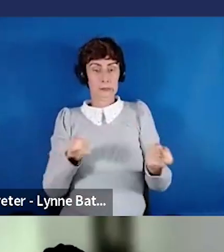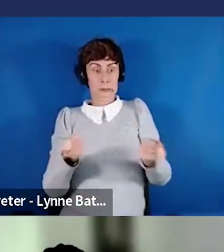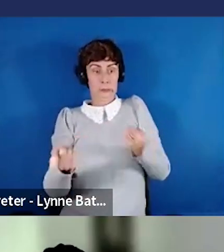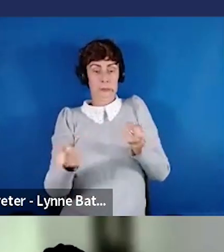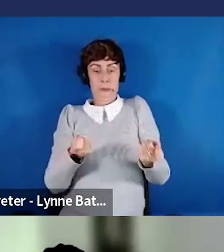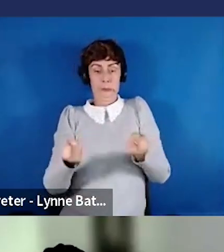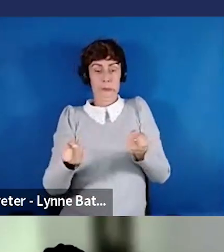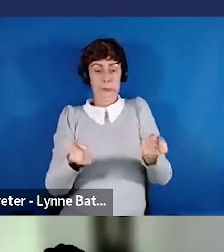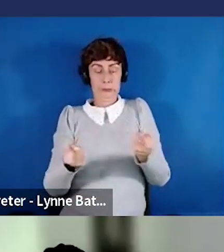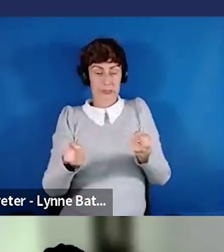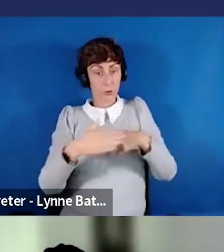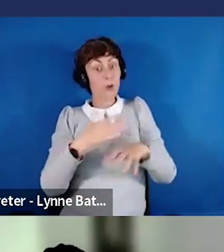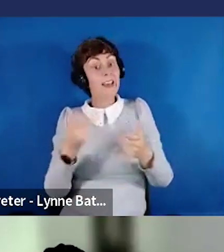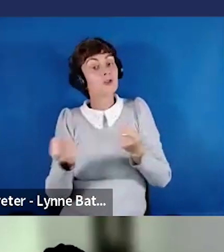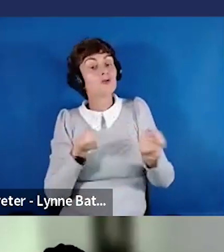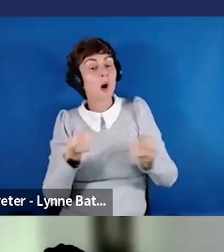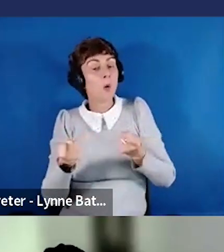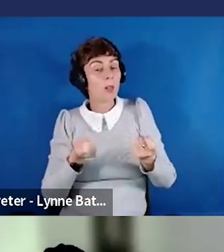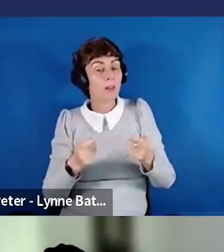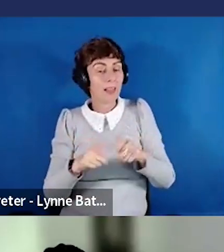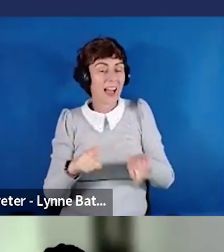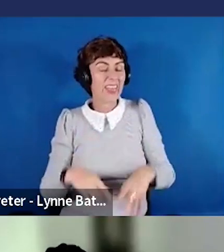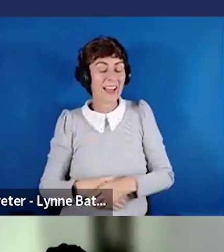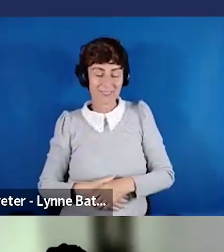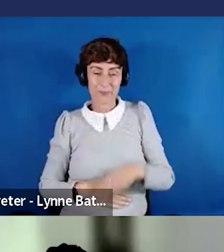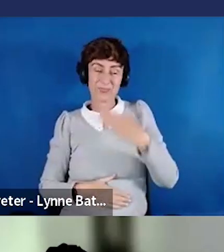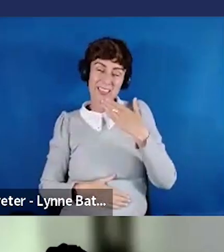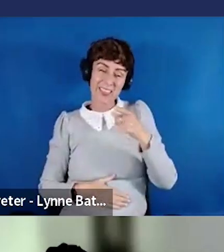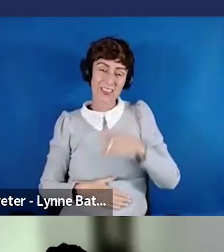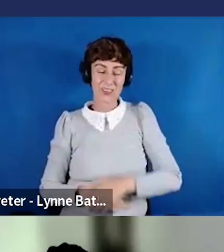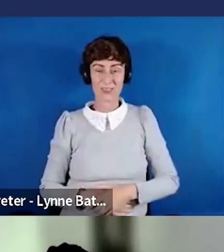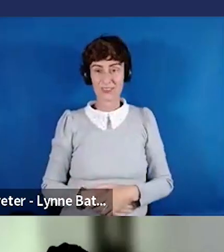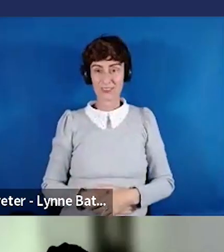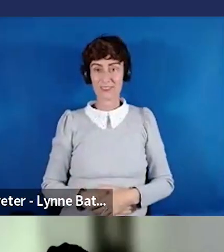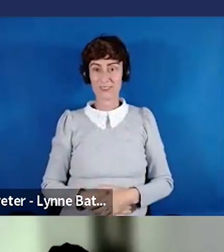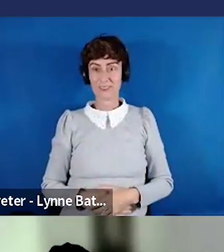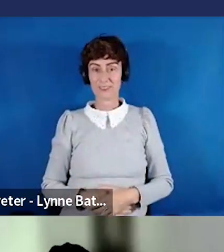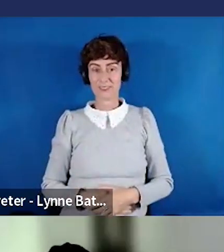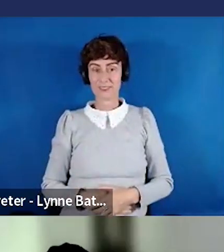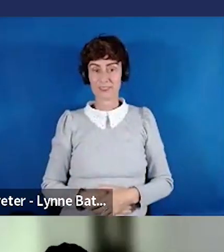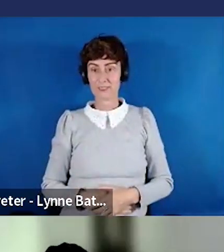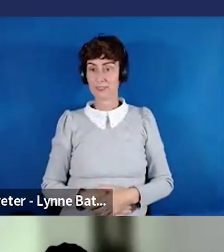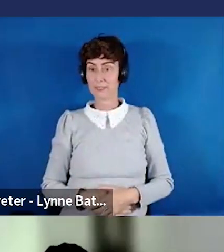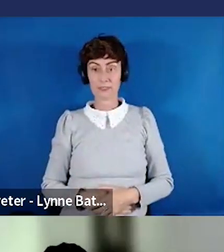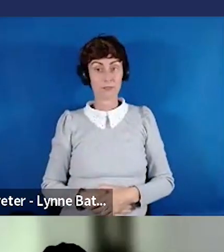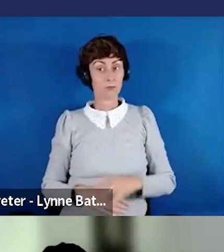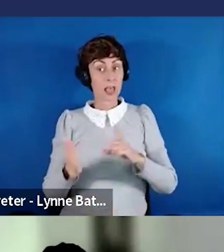reins. So yeah. Thanks, Lorna. And just checking, Lizzie or